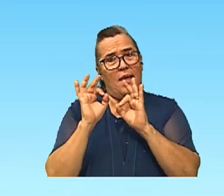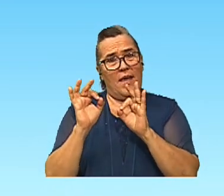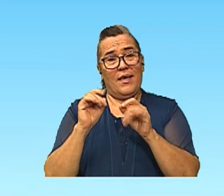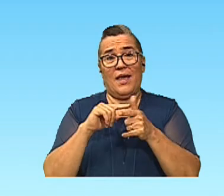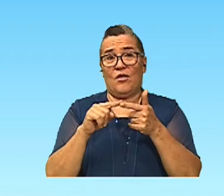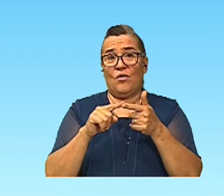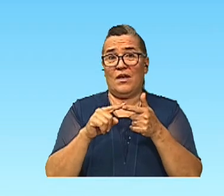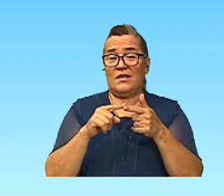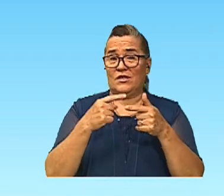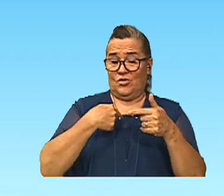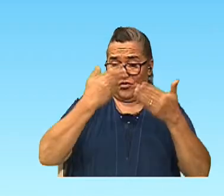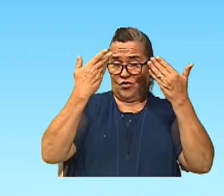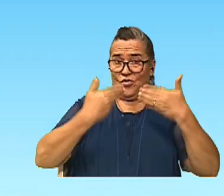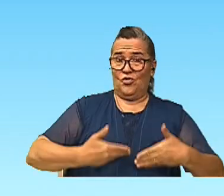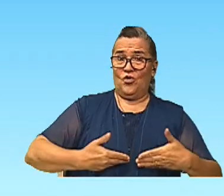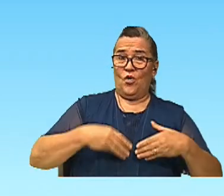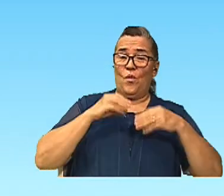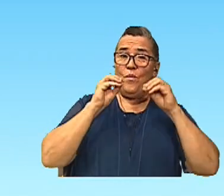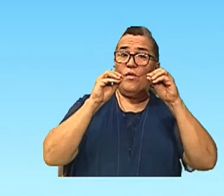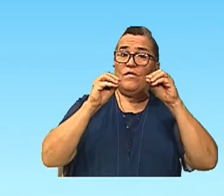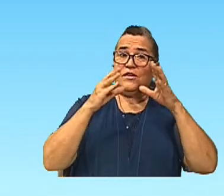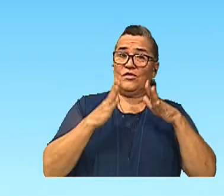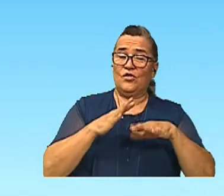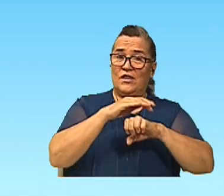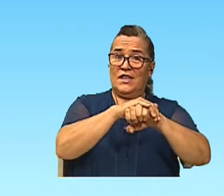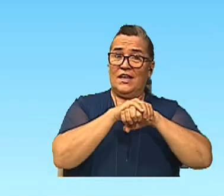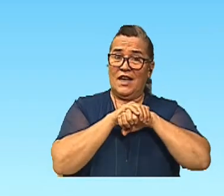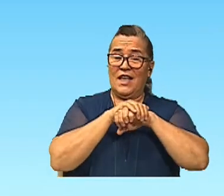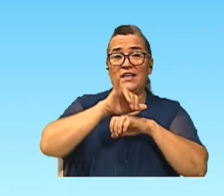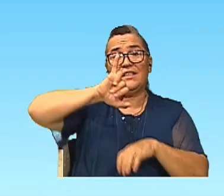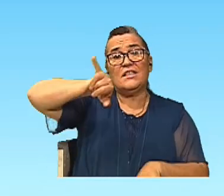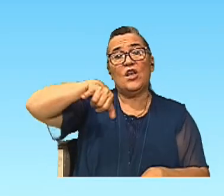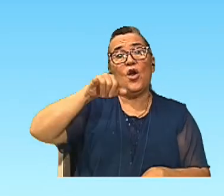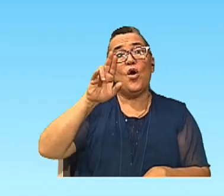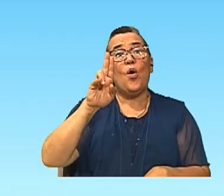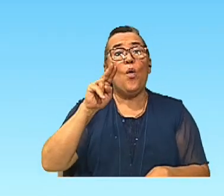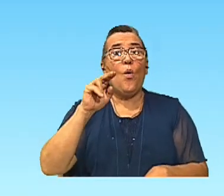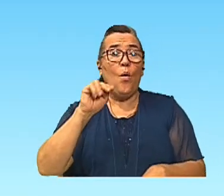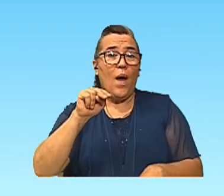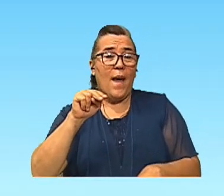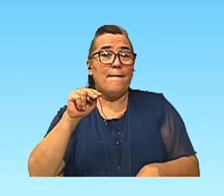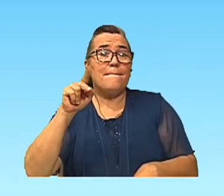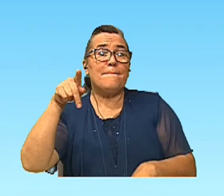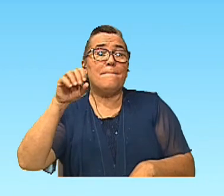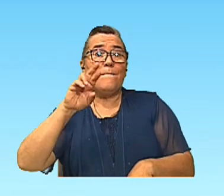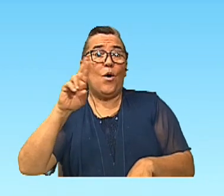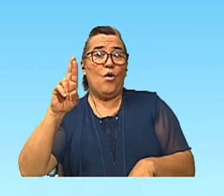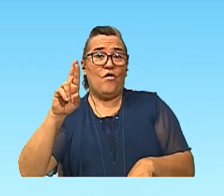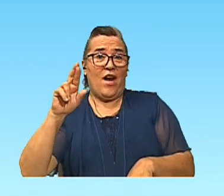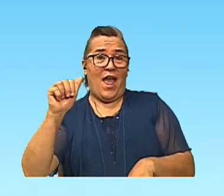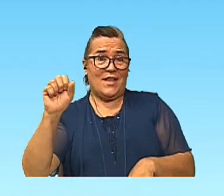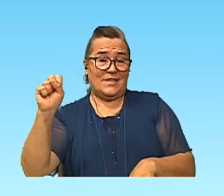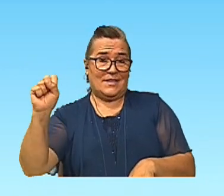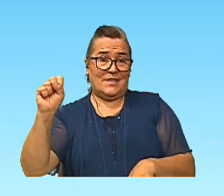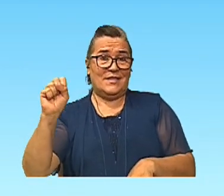Your English teacher, Juan, remember, next Friday you have to continue in here